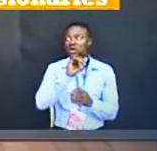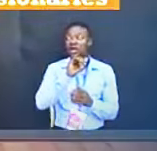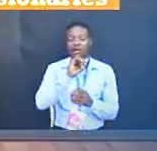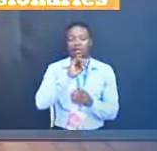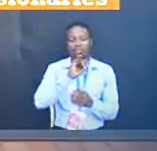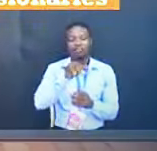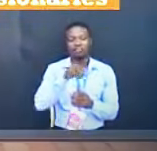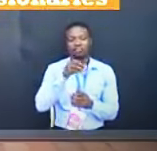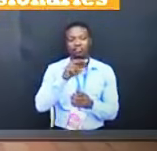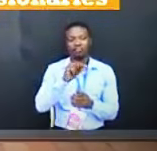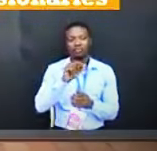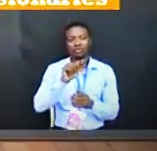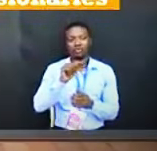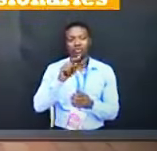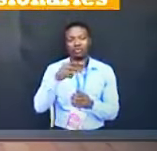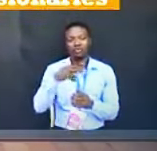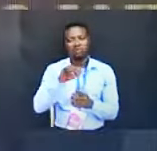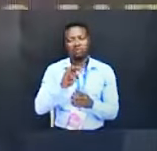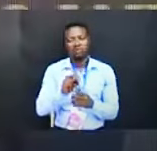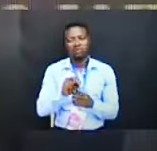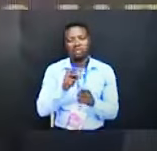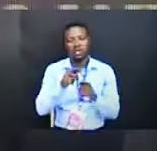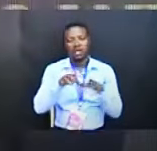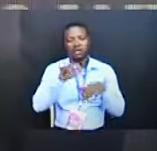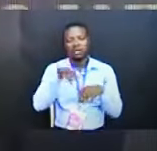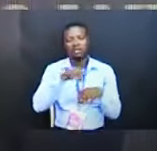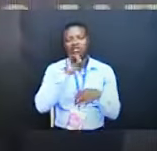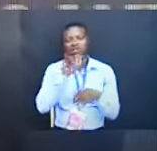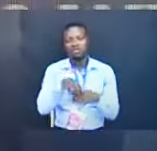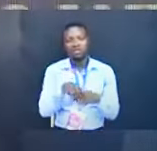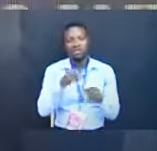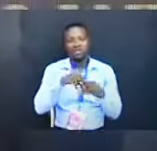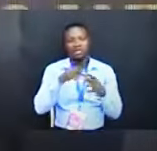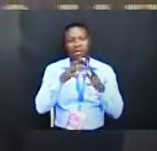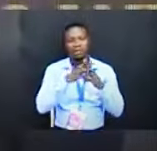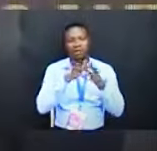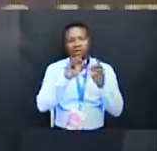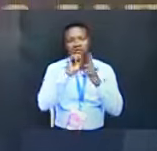descendants climbed or they keep climbing in the American